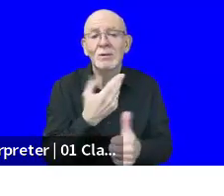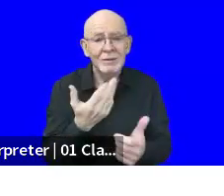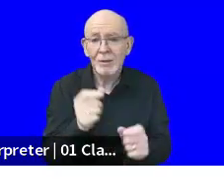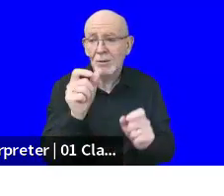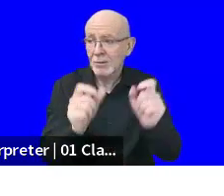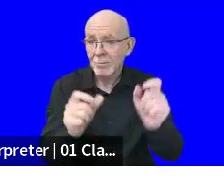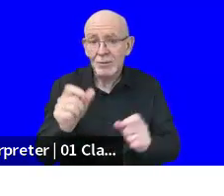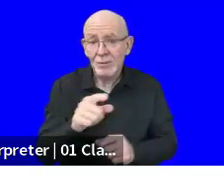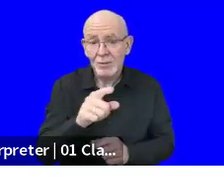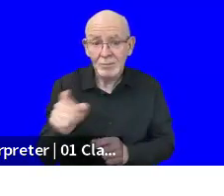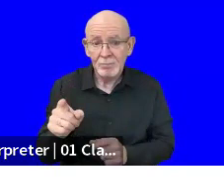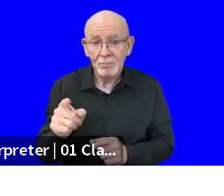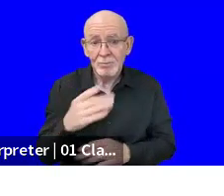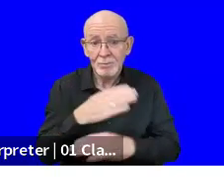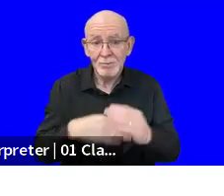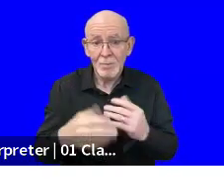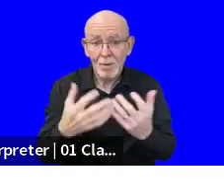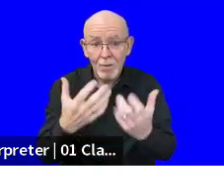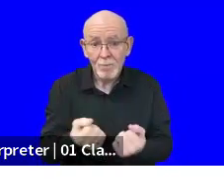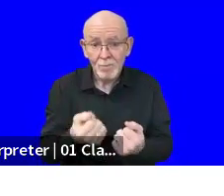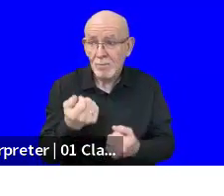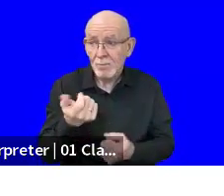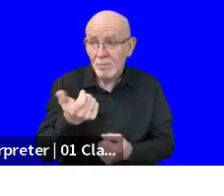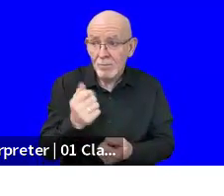others, and are they likely to fall below the poverty